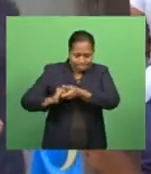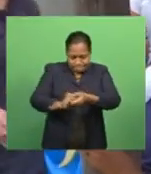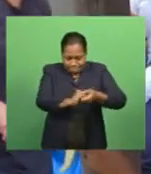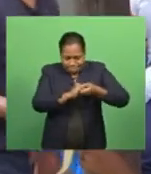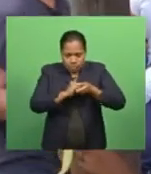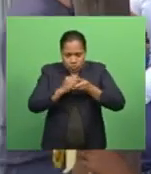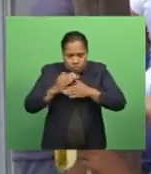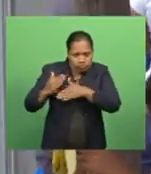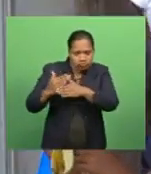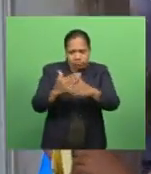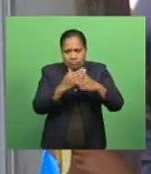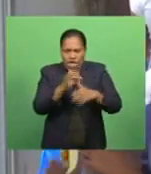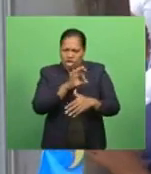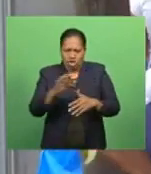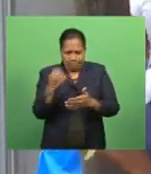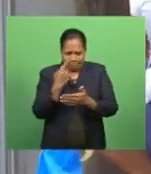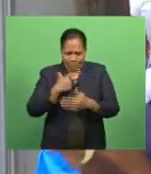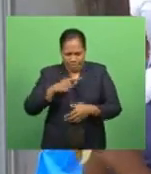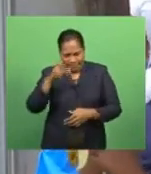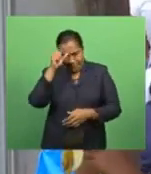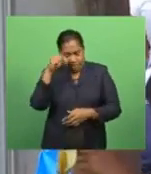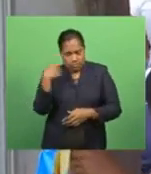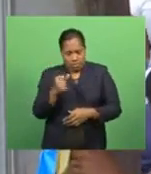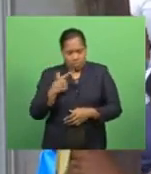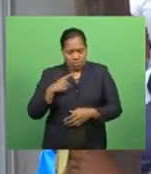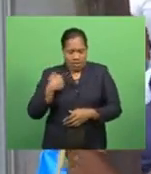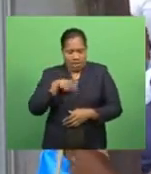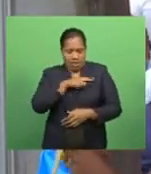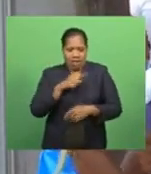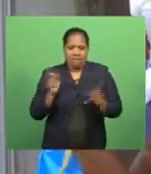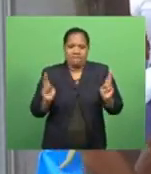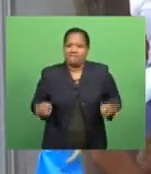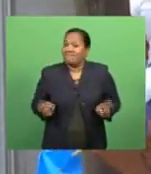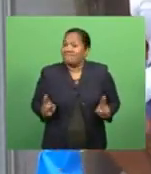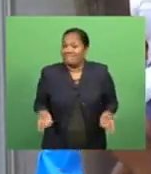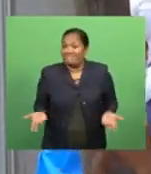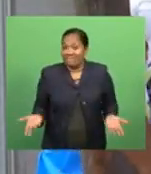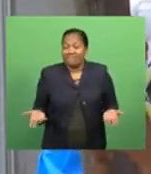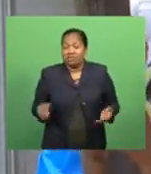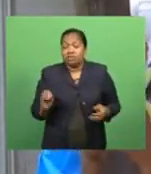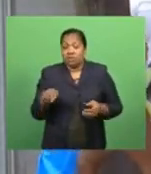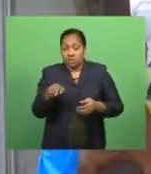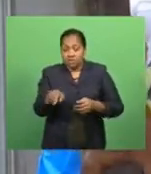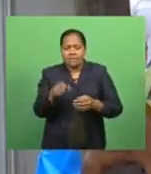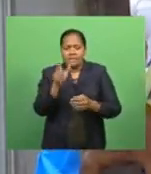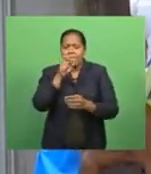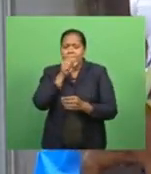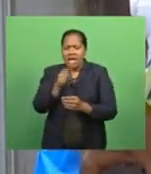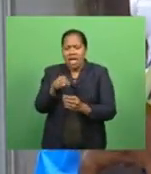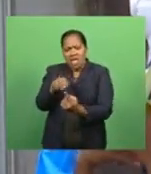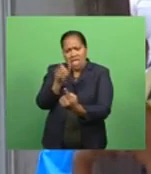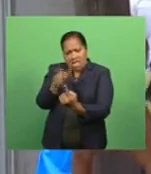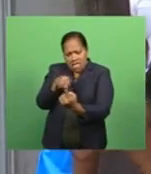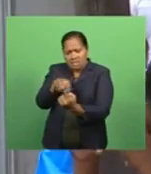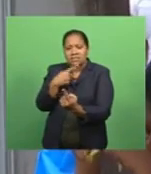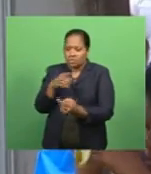as Fijians, but as human beings. The ambassador of the United States to Fiji, Joseph Sella, says every bit counts and it's important that